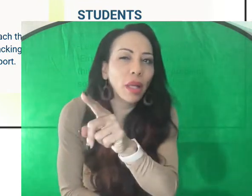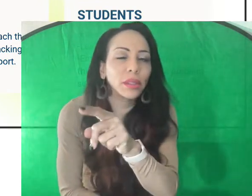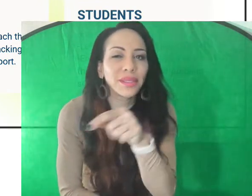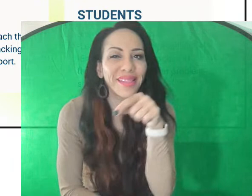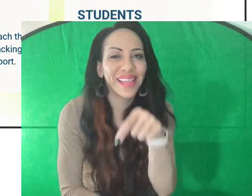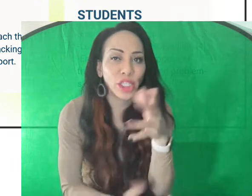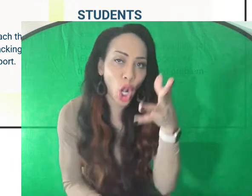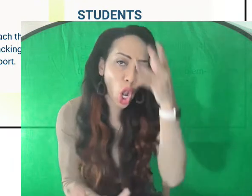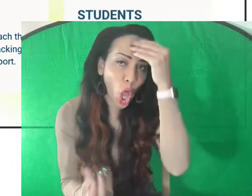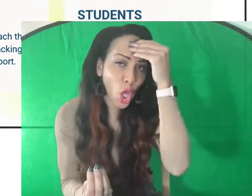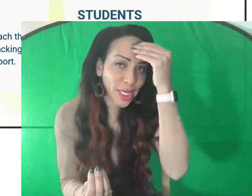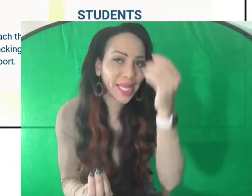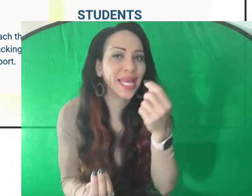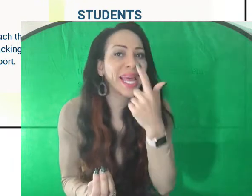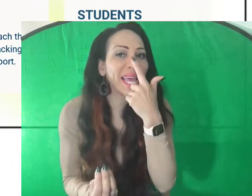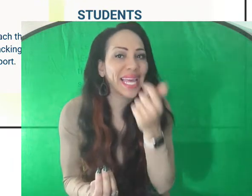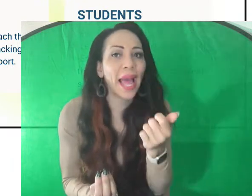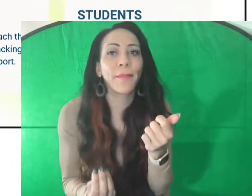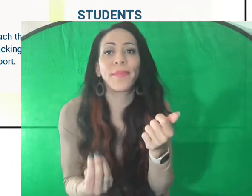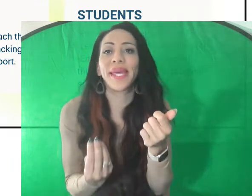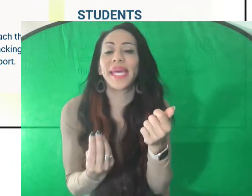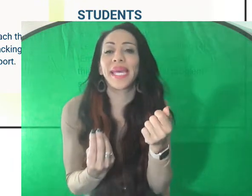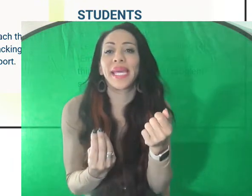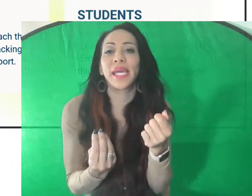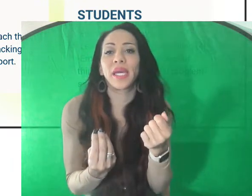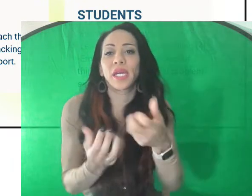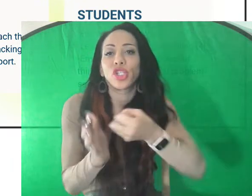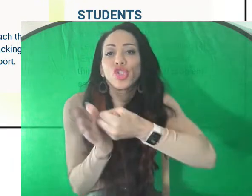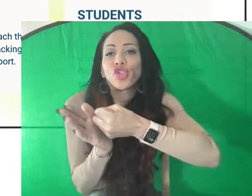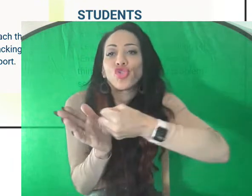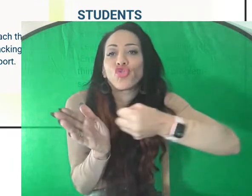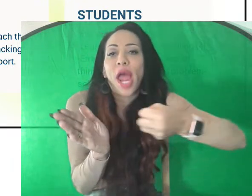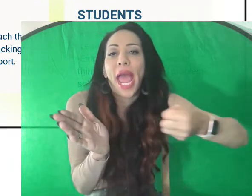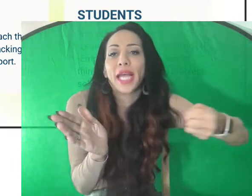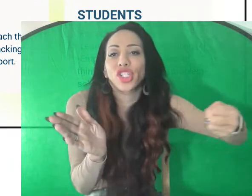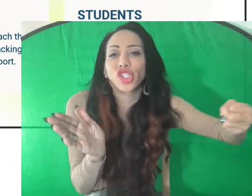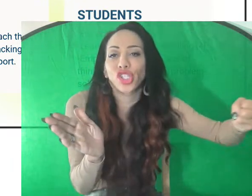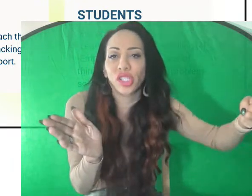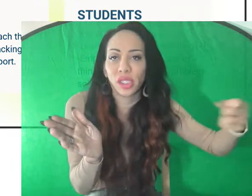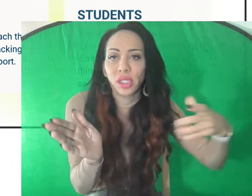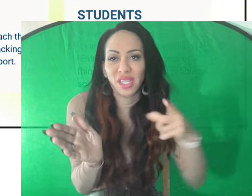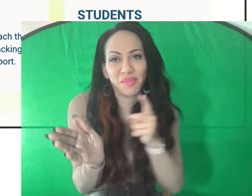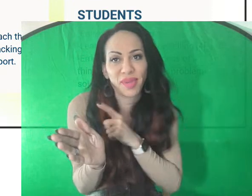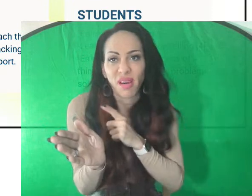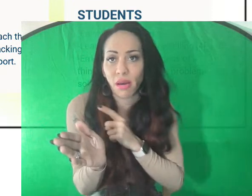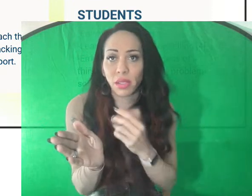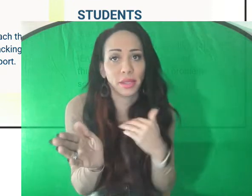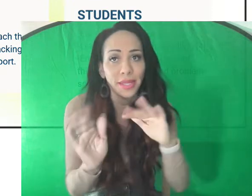bit wider within our own budgets, within their budgets, I mean, the lack of budgets